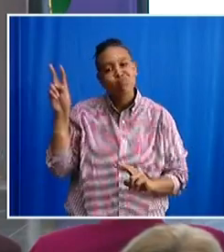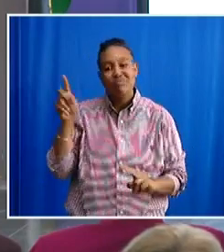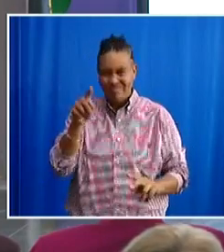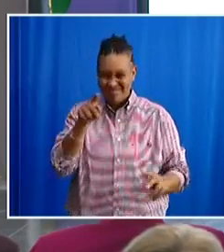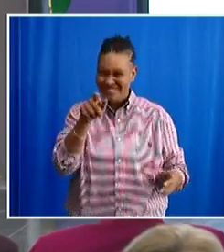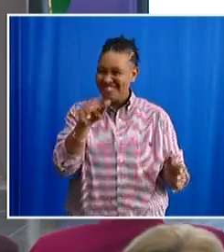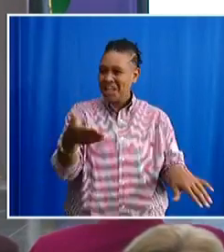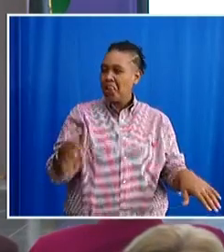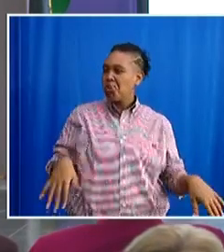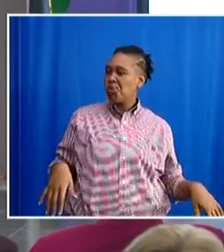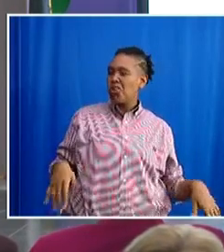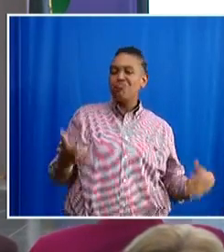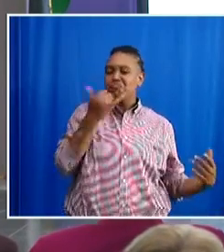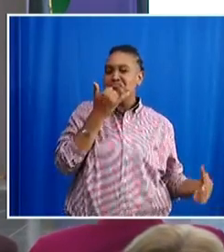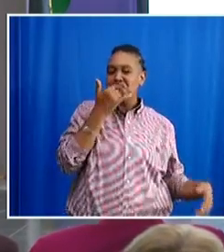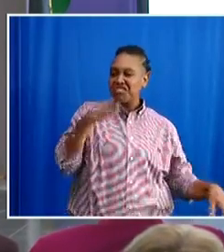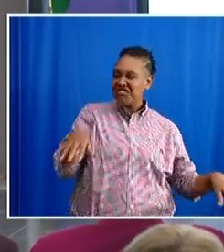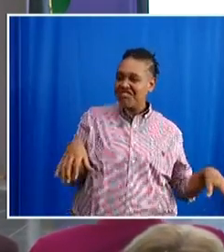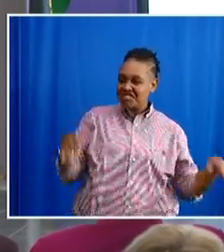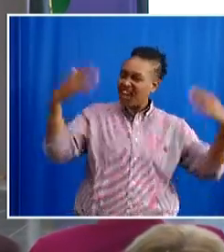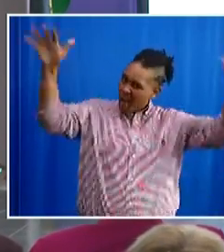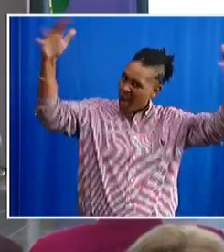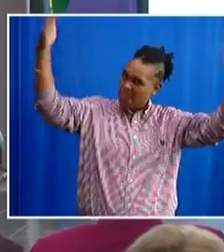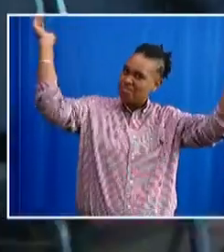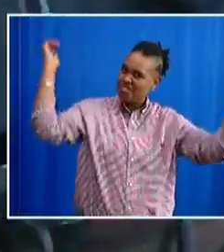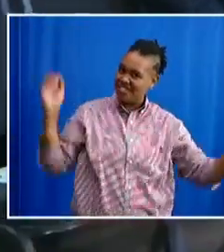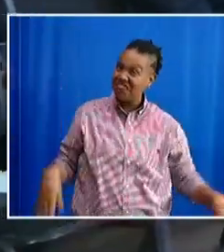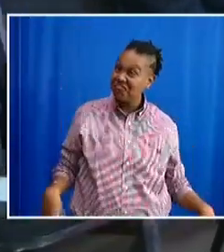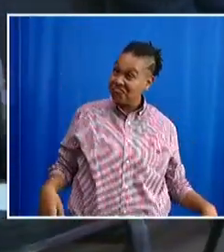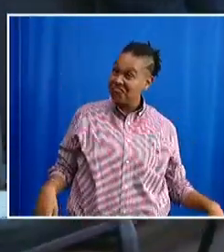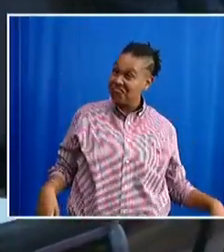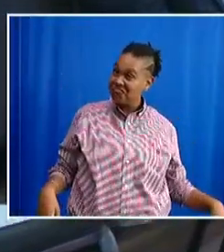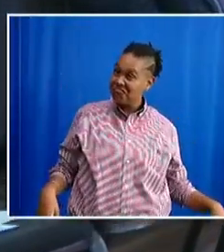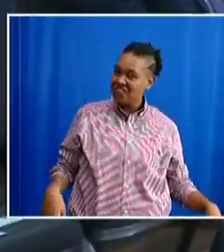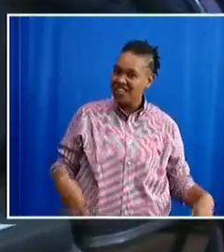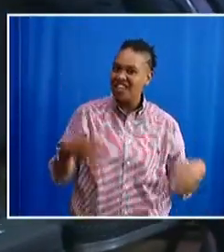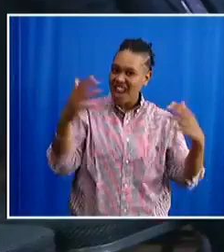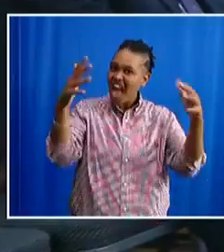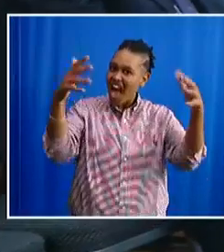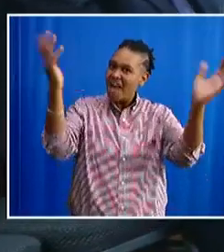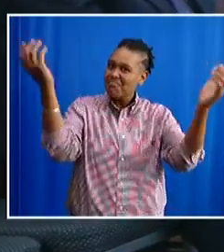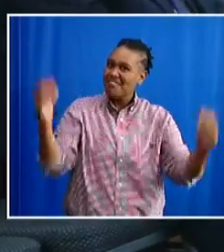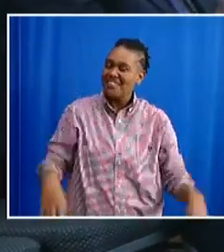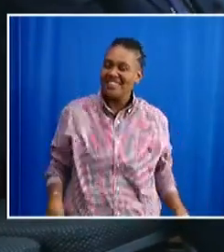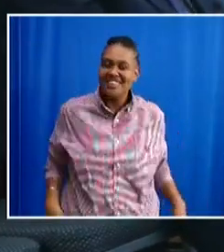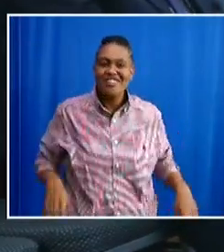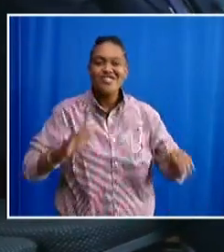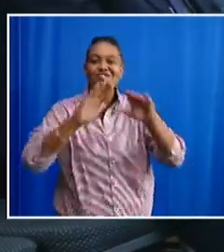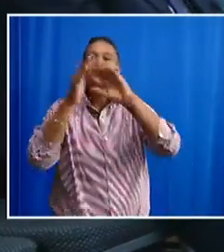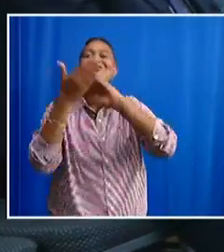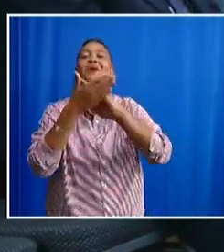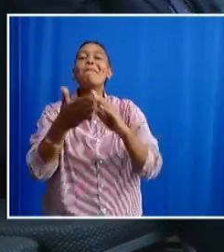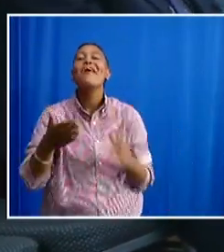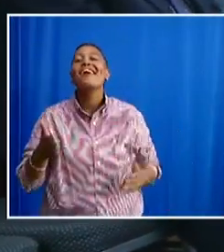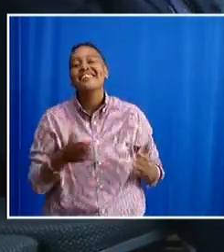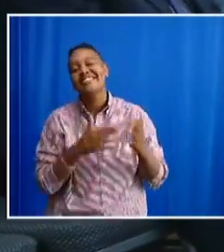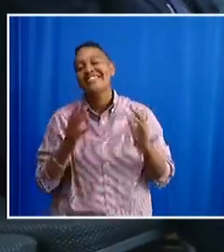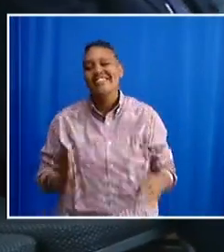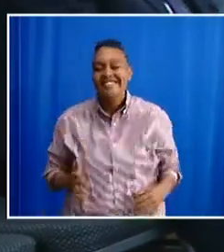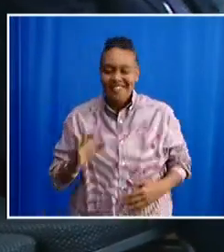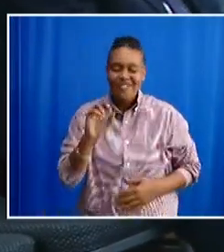you know? Uno clap. Jesus. Jamaican folk singers.